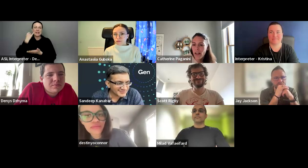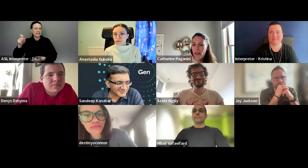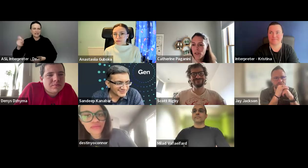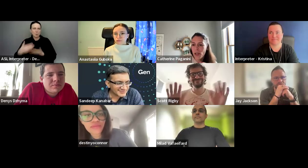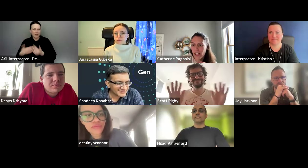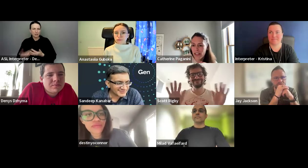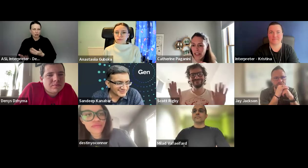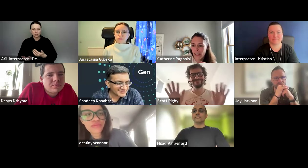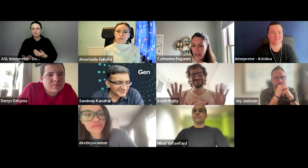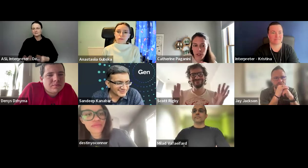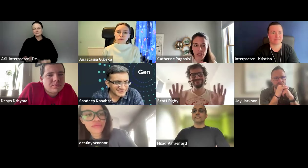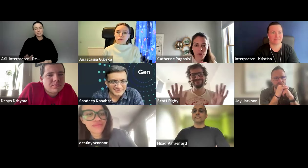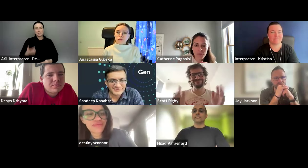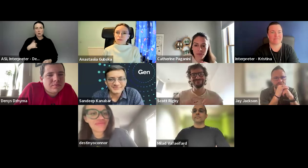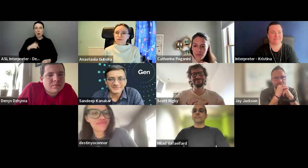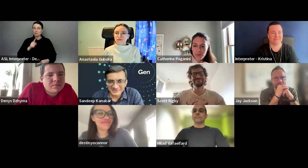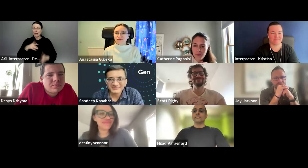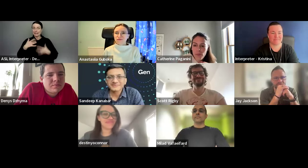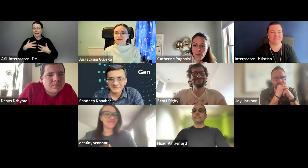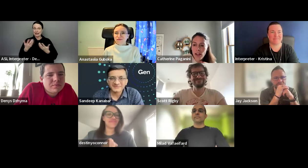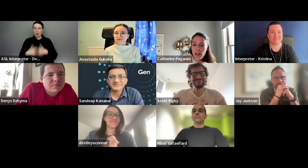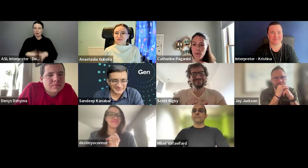whatever. So I'm really excited it worked out.